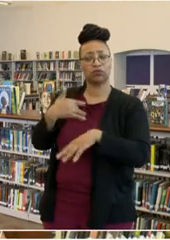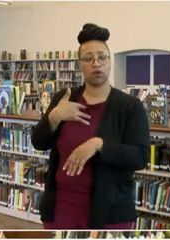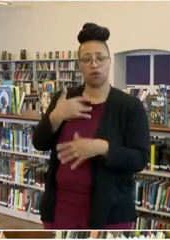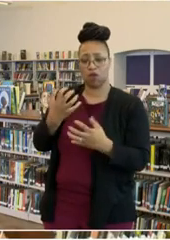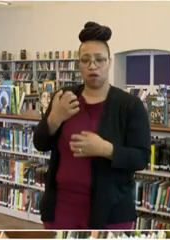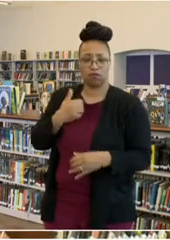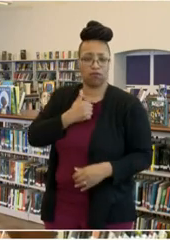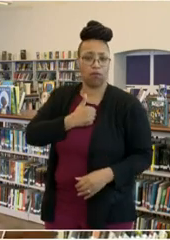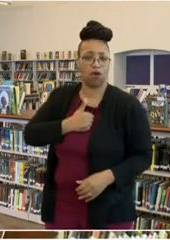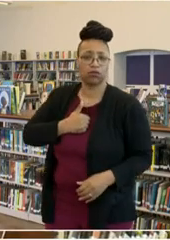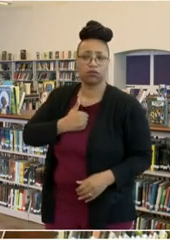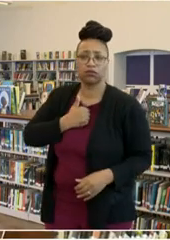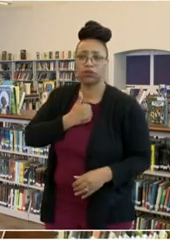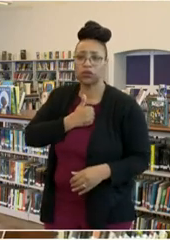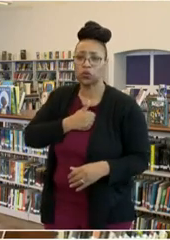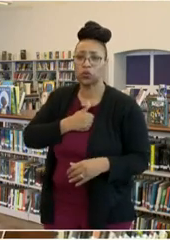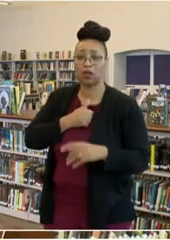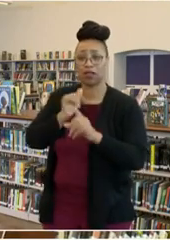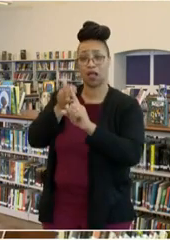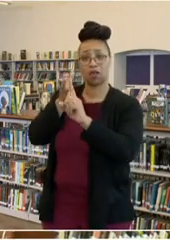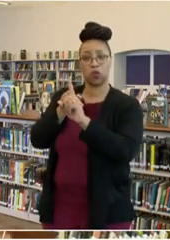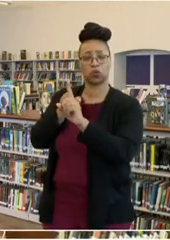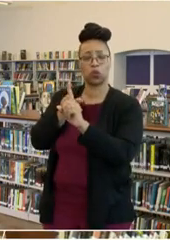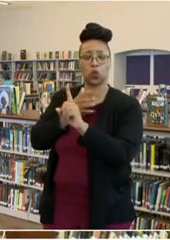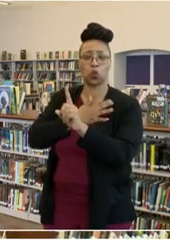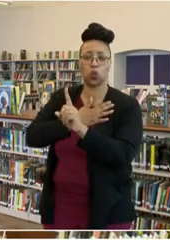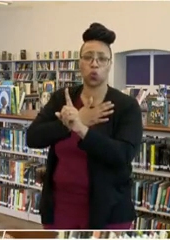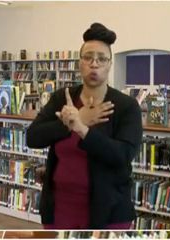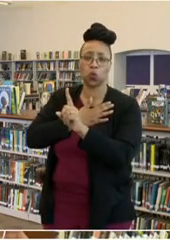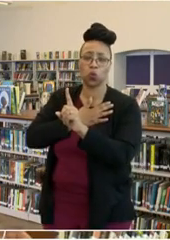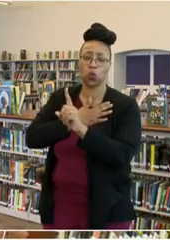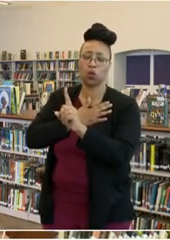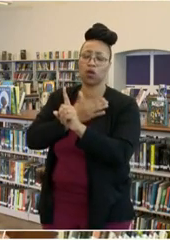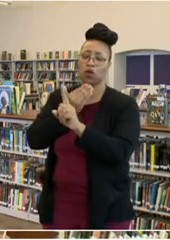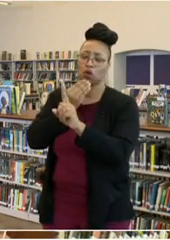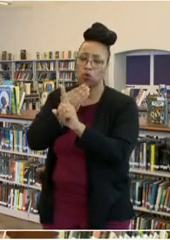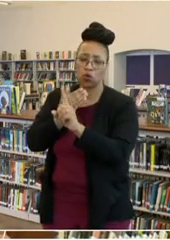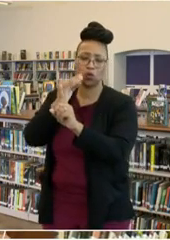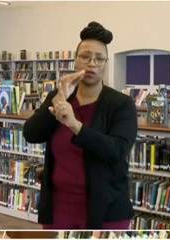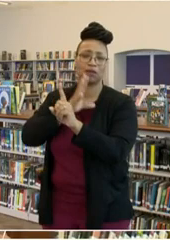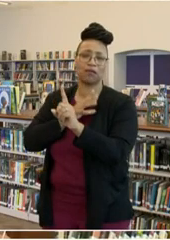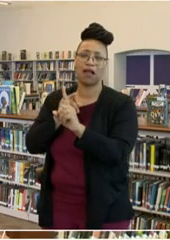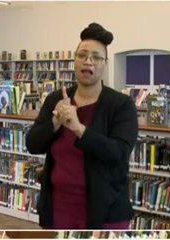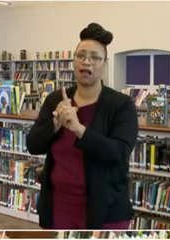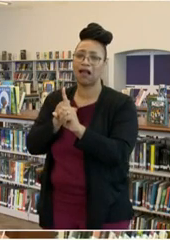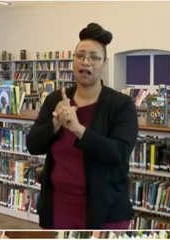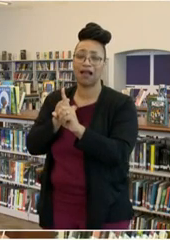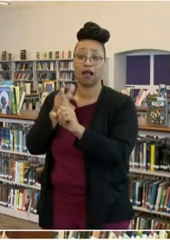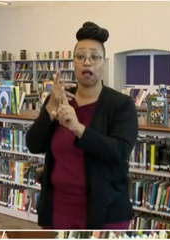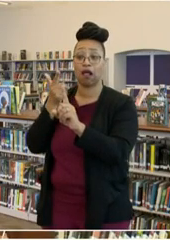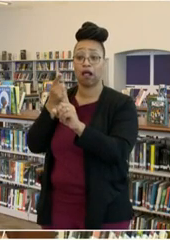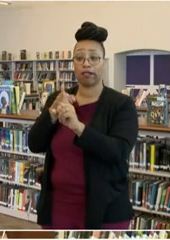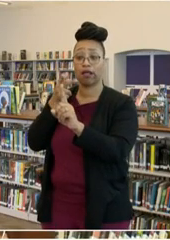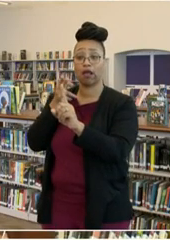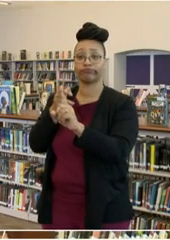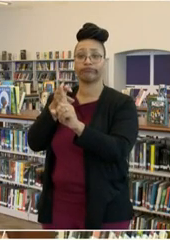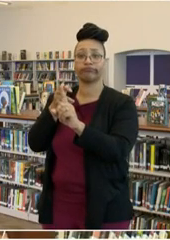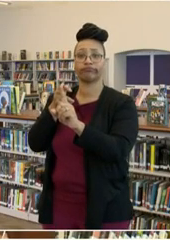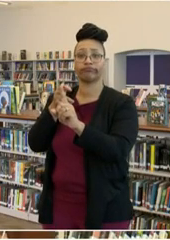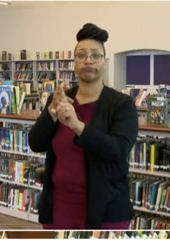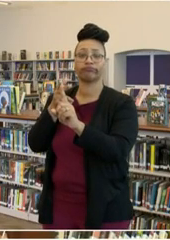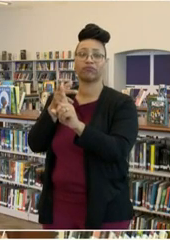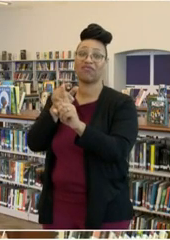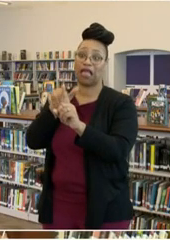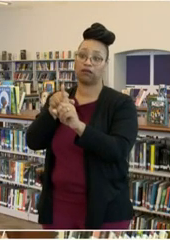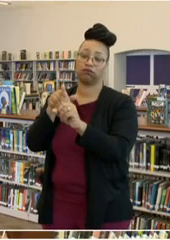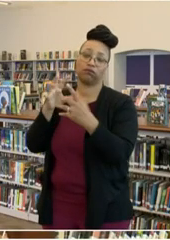of this very good and decent man to gun violence. And so we all have to be committed to what